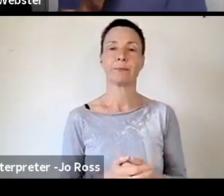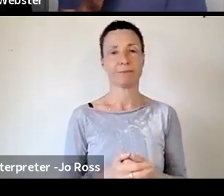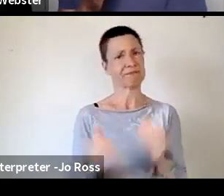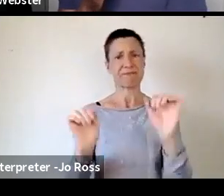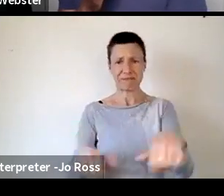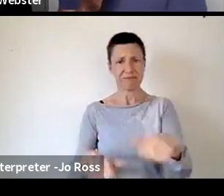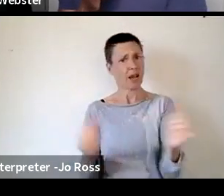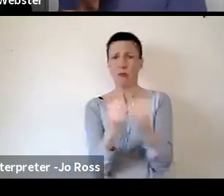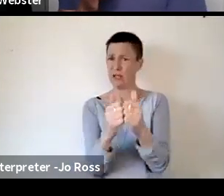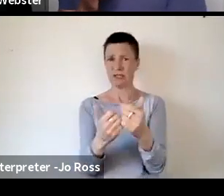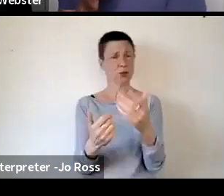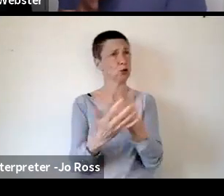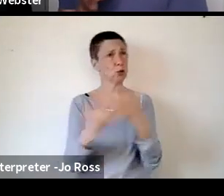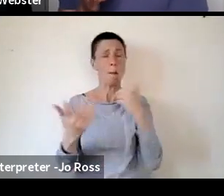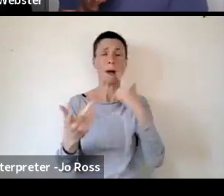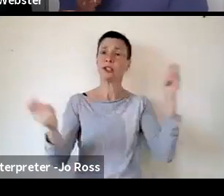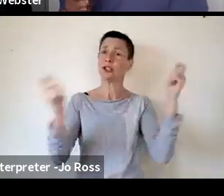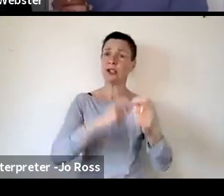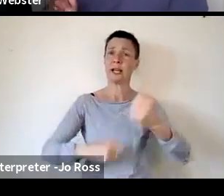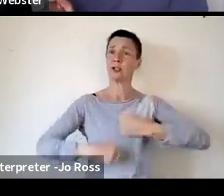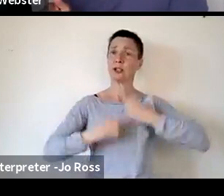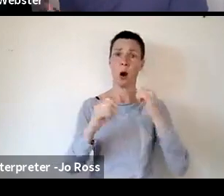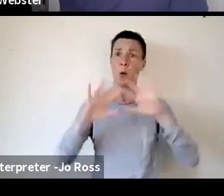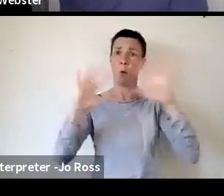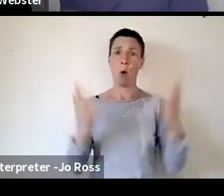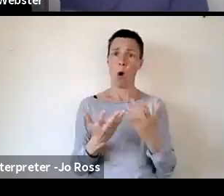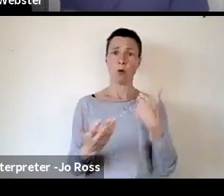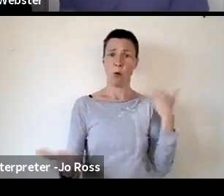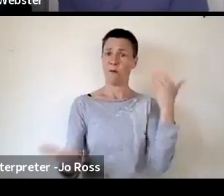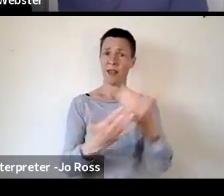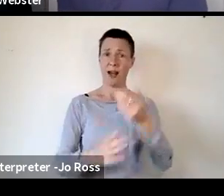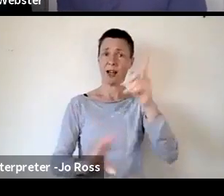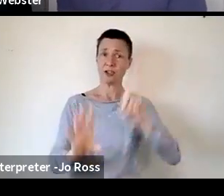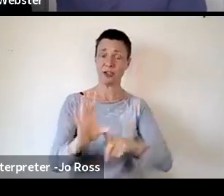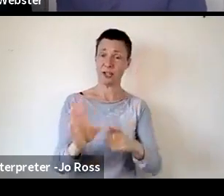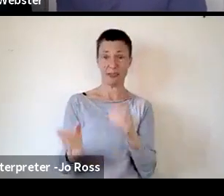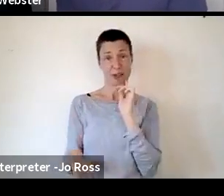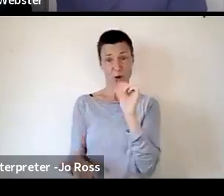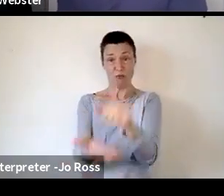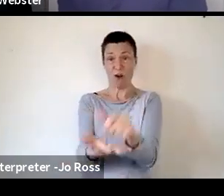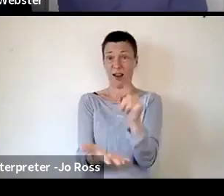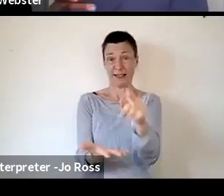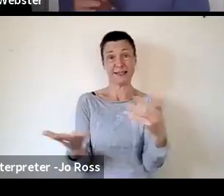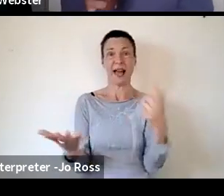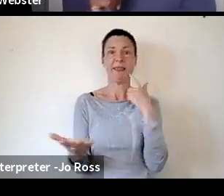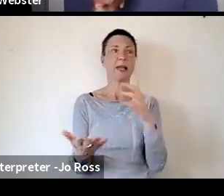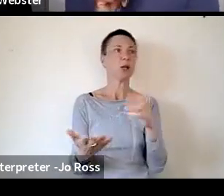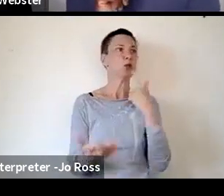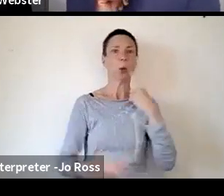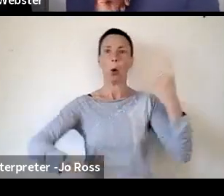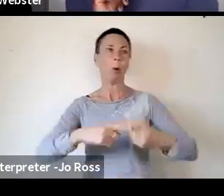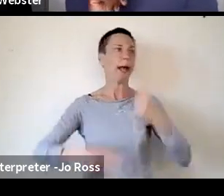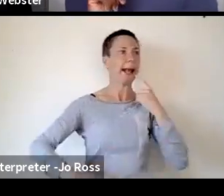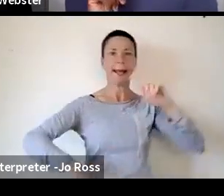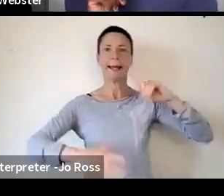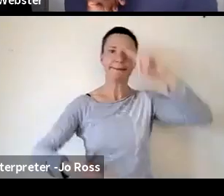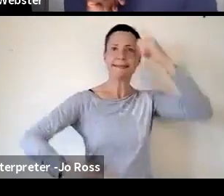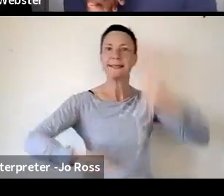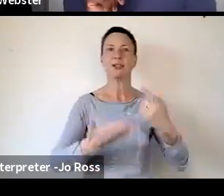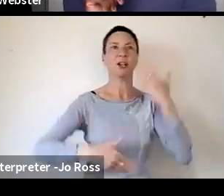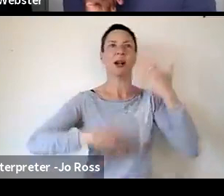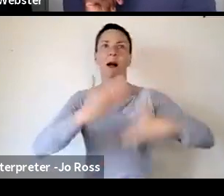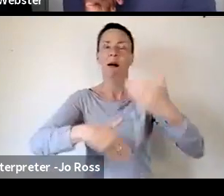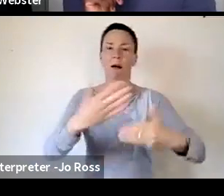Yes, so much has changed in our worlds over the last year that you're right. I think to jump into any big